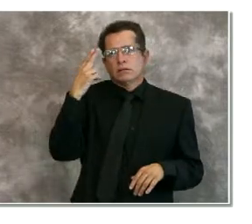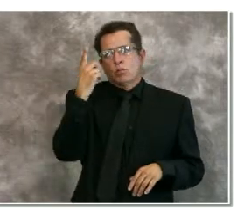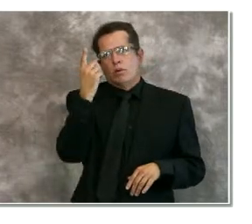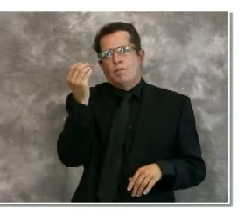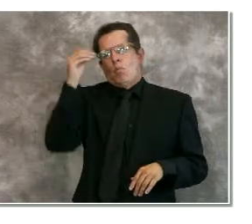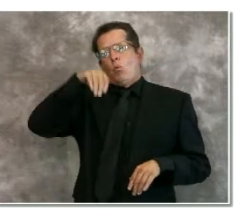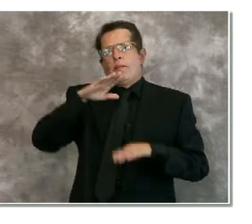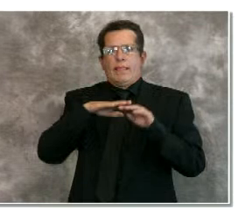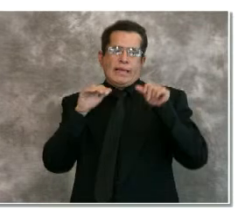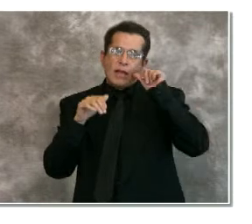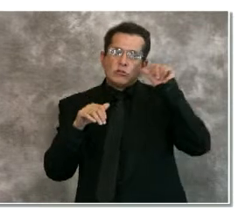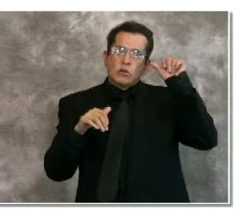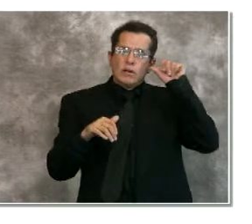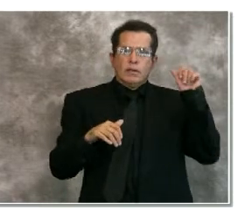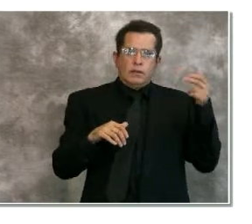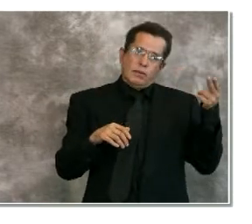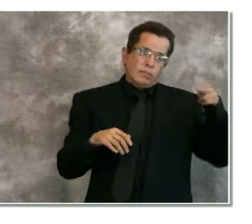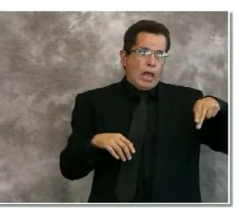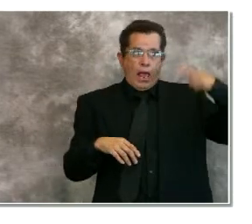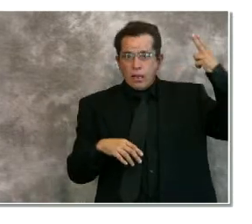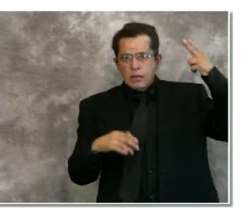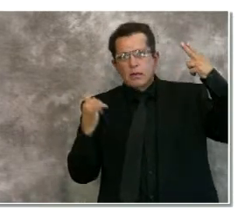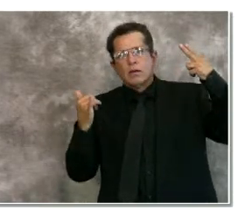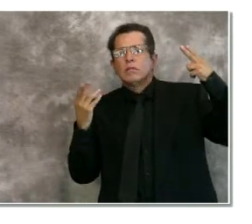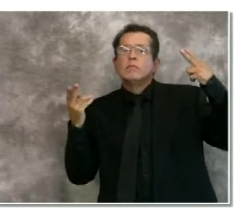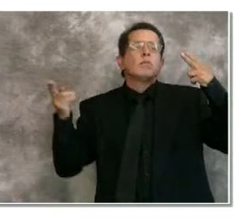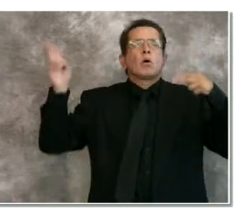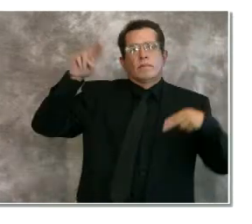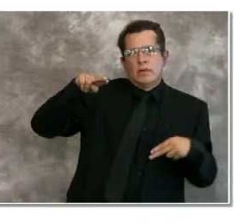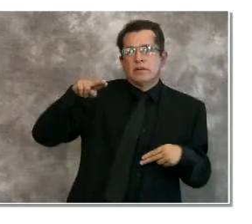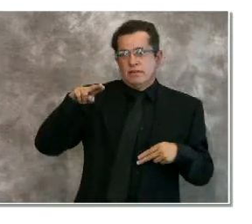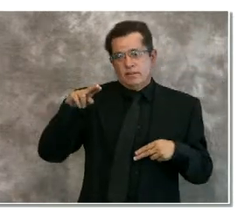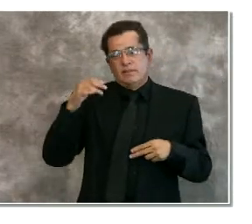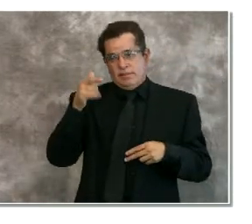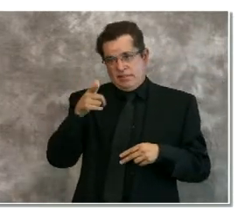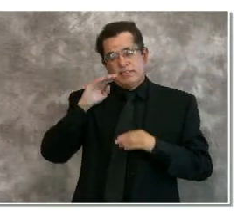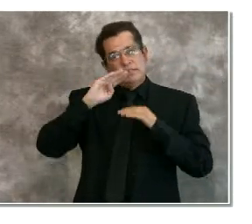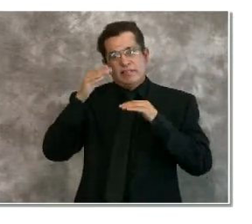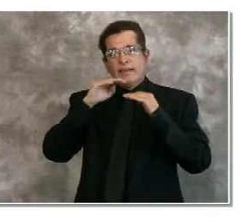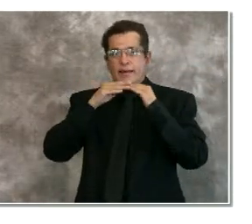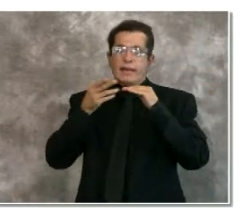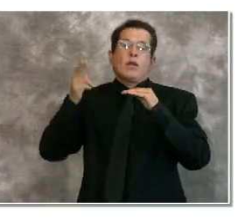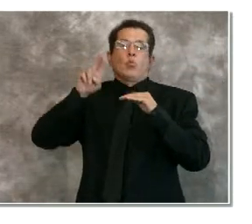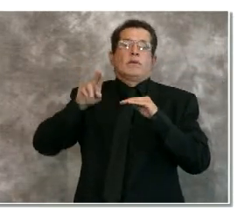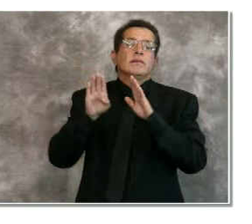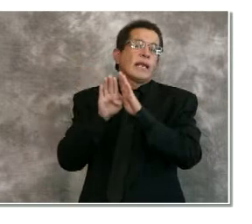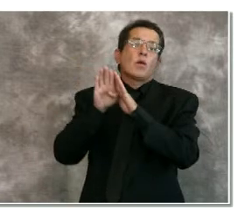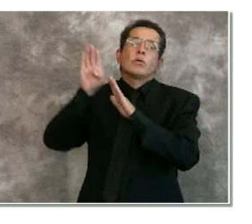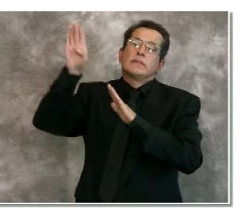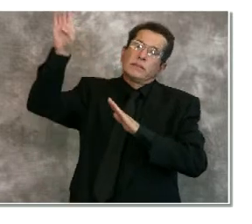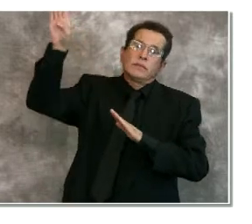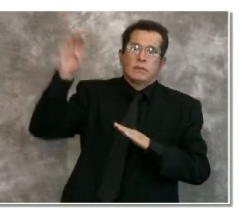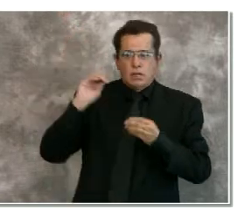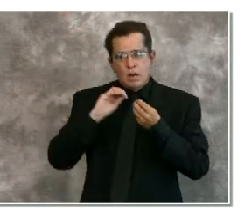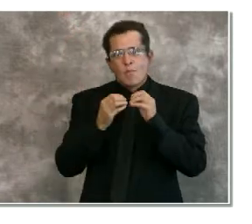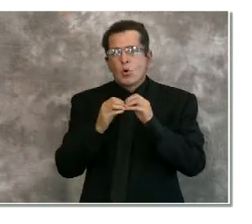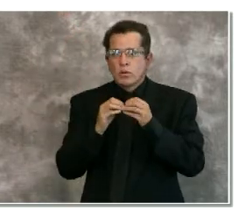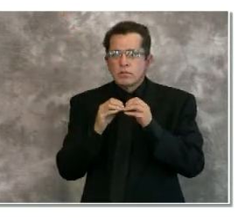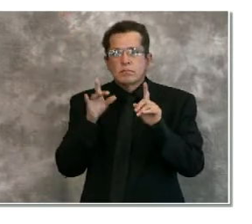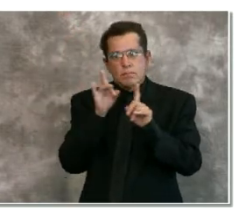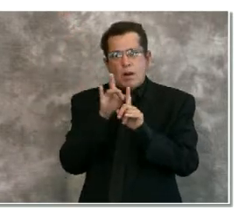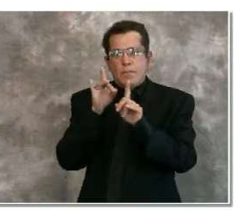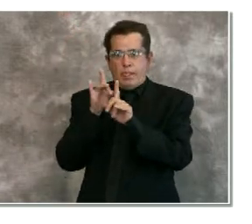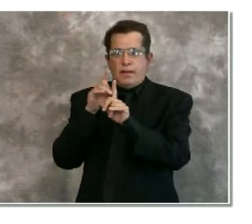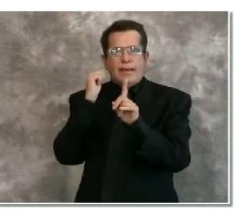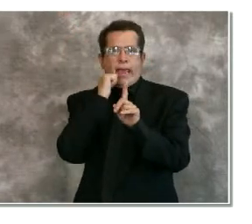than yesterday, so we have had a consistently increase in the total number of daily